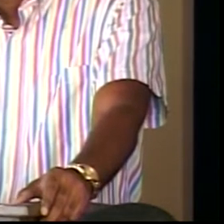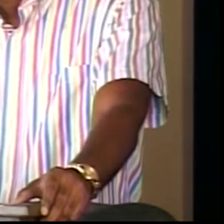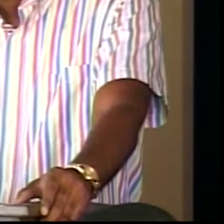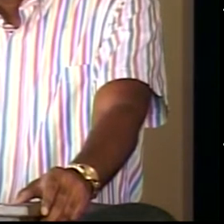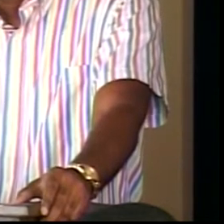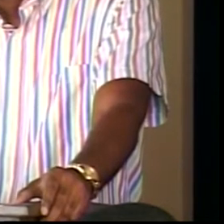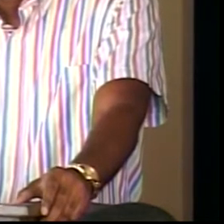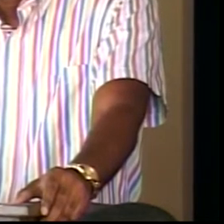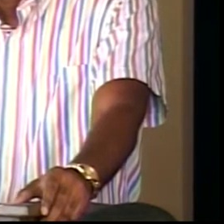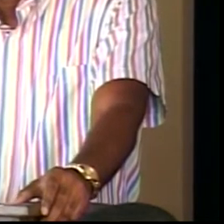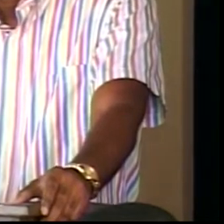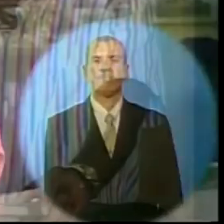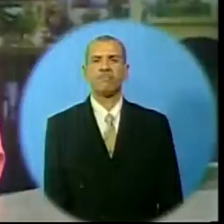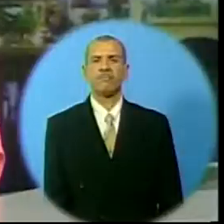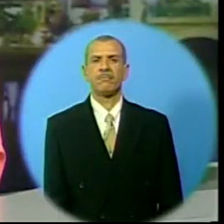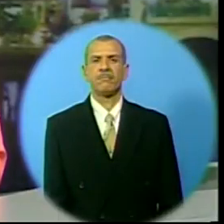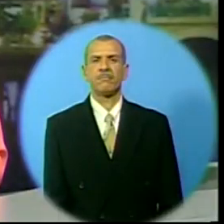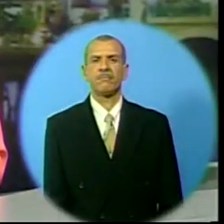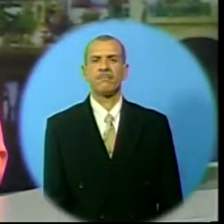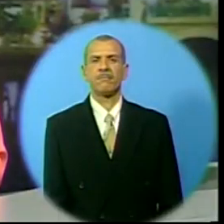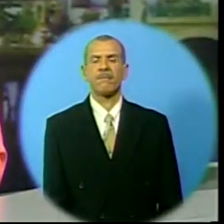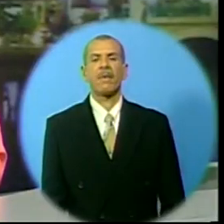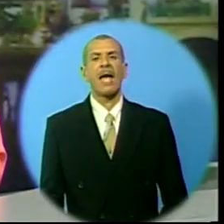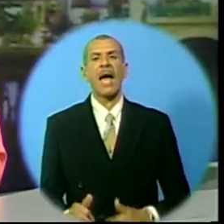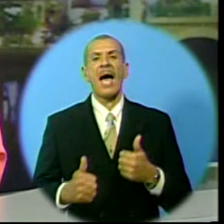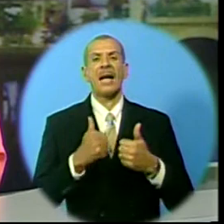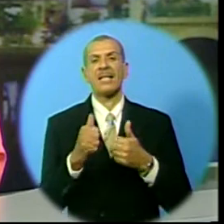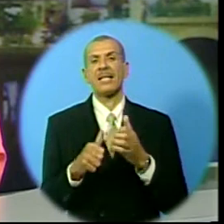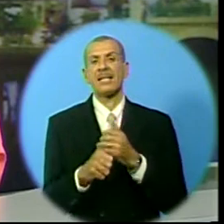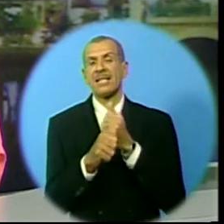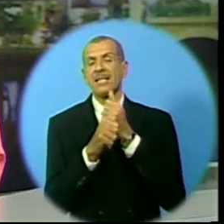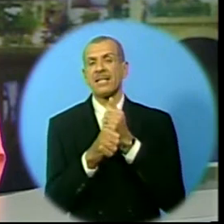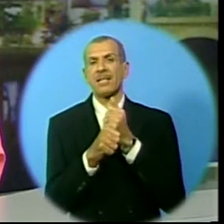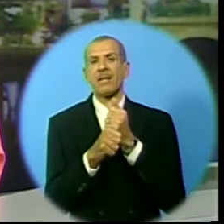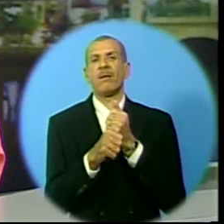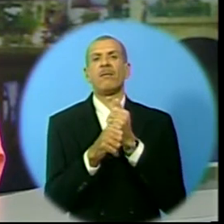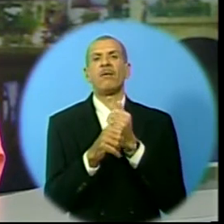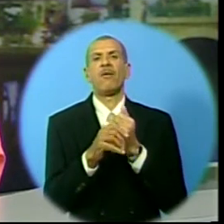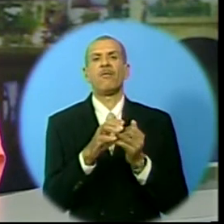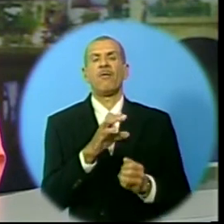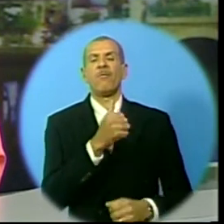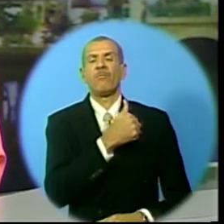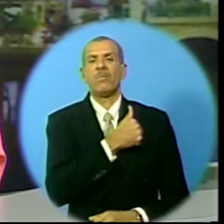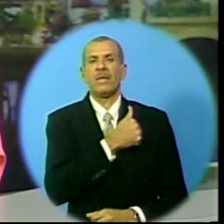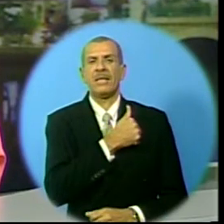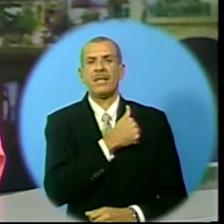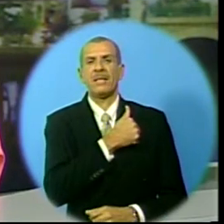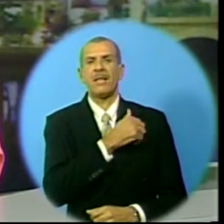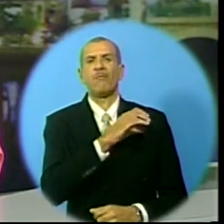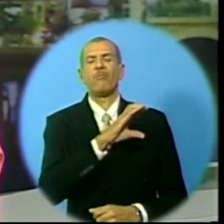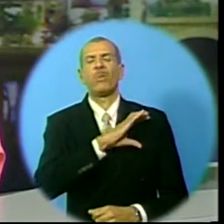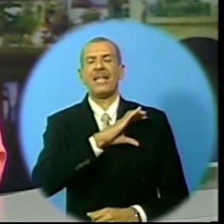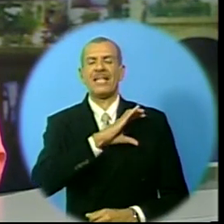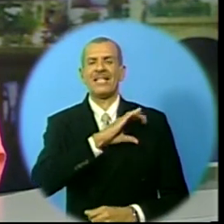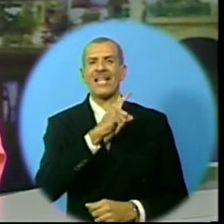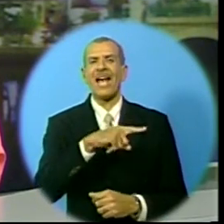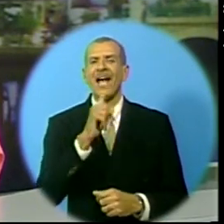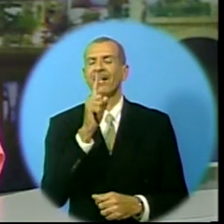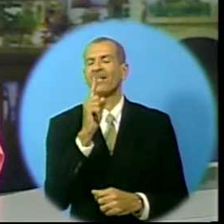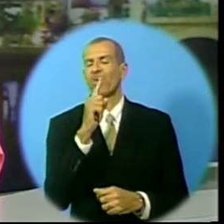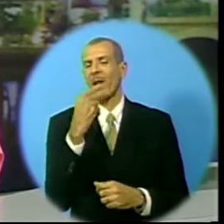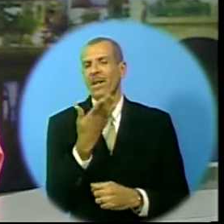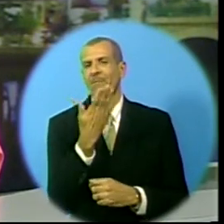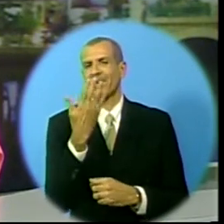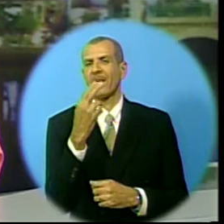been pivotal. Acting Assistant Commissioner of Police Euclid Thompson welcomed the Neighborhood Watch and called